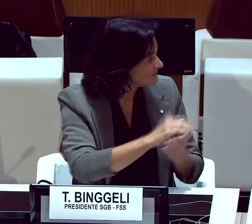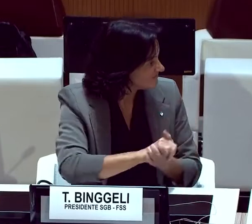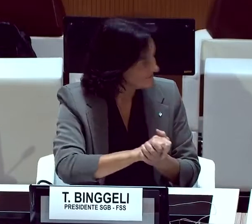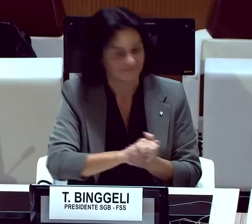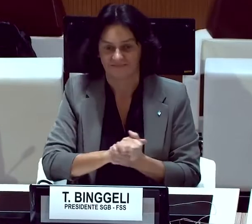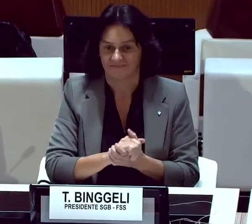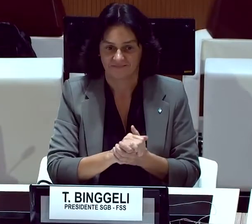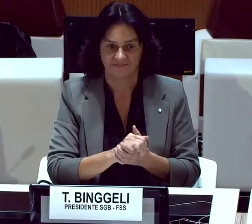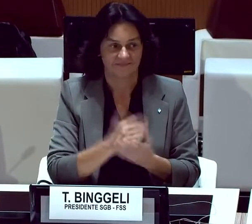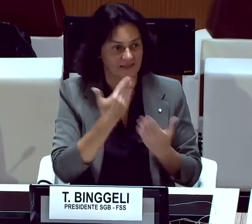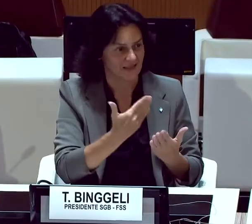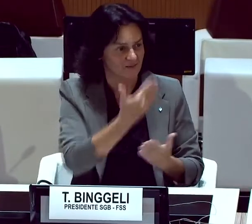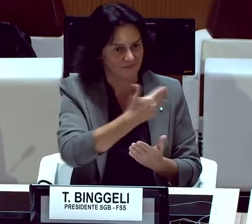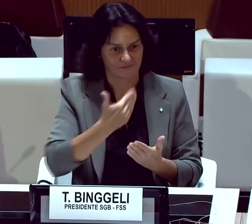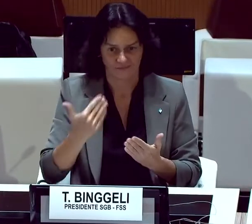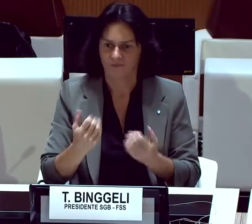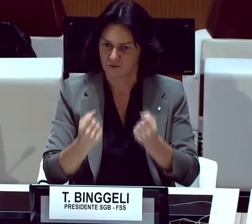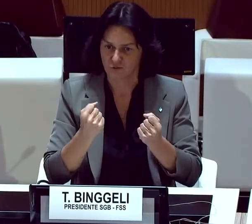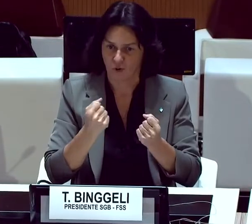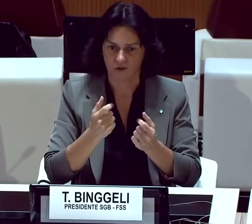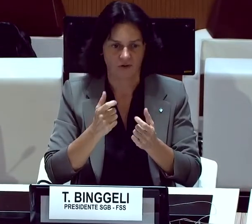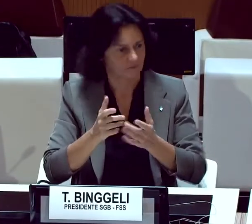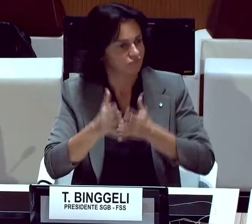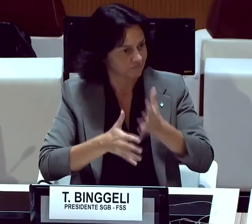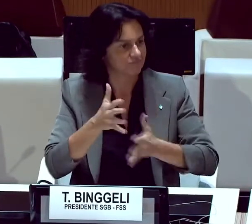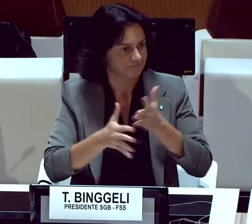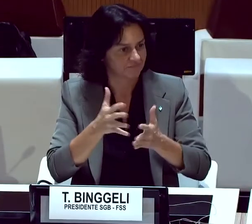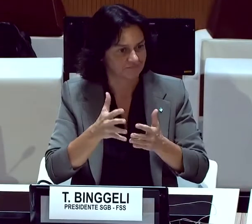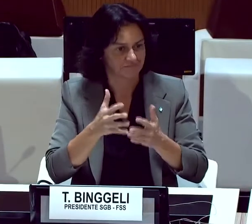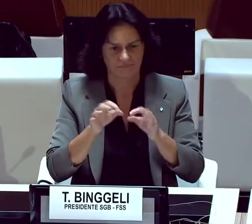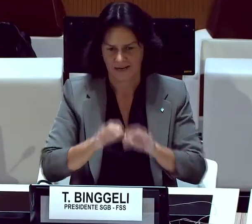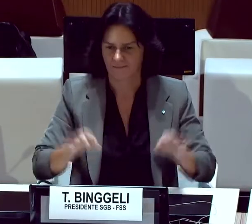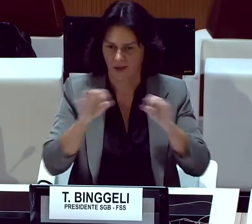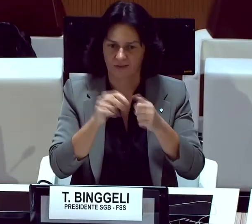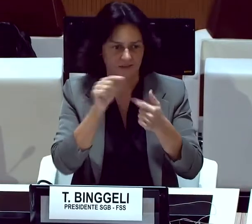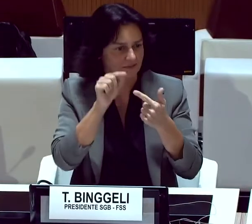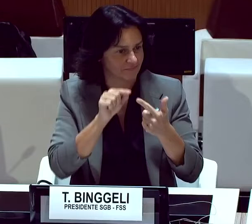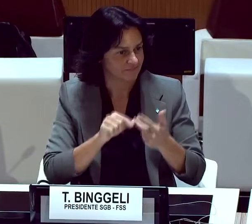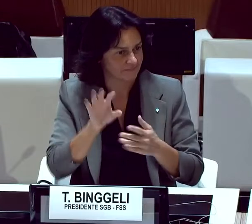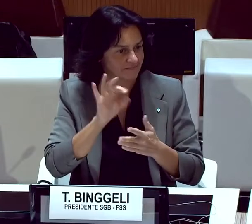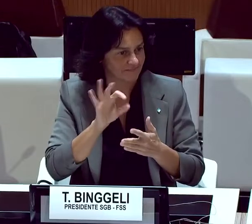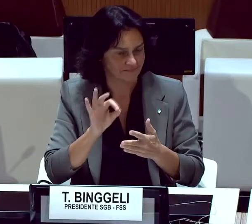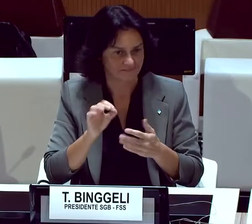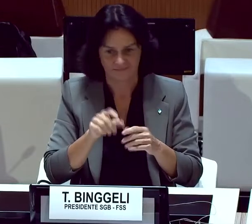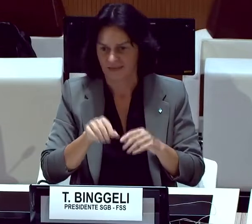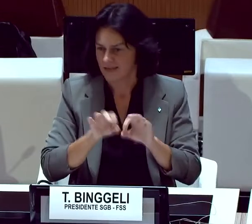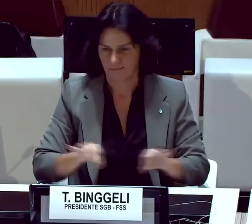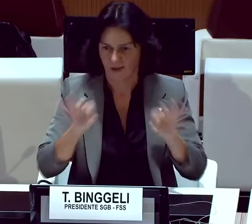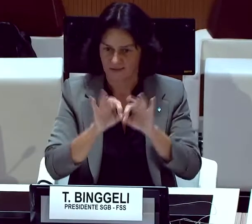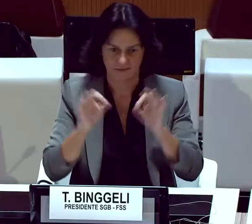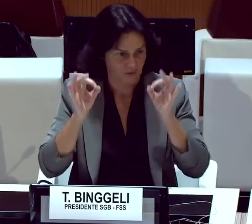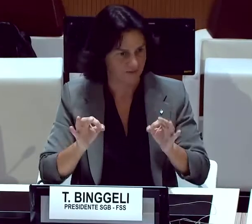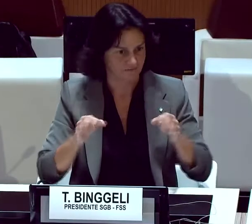Thank you very much for that contribution. We see that sign languages are